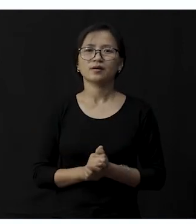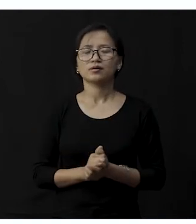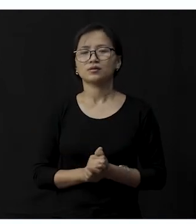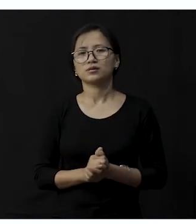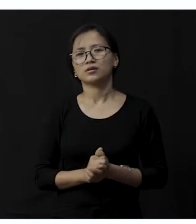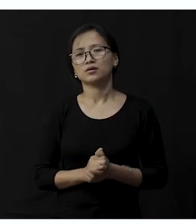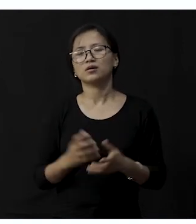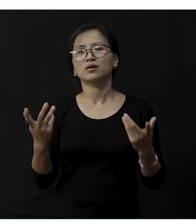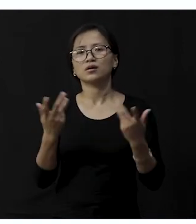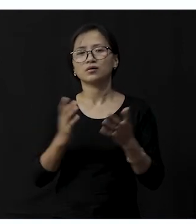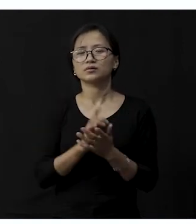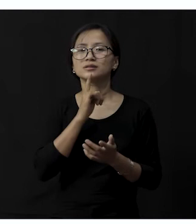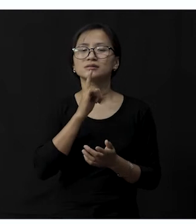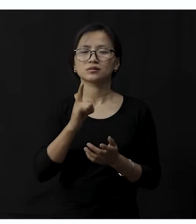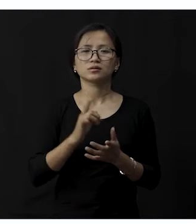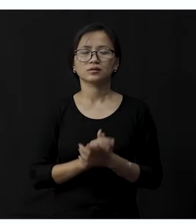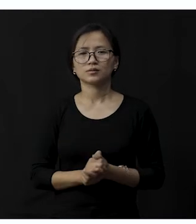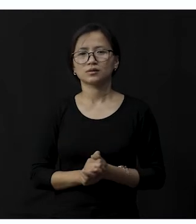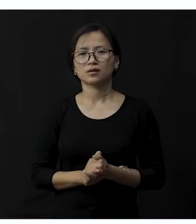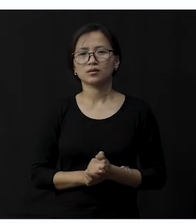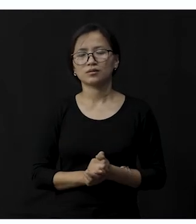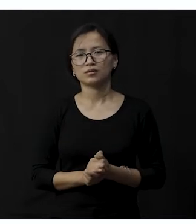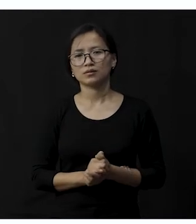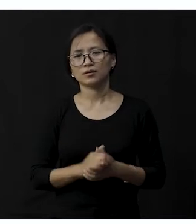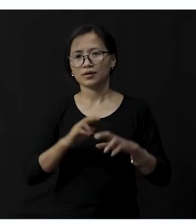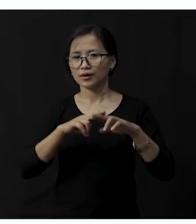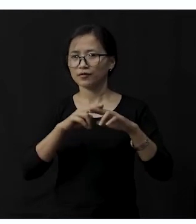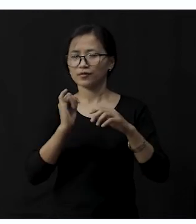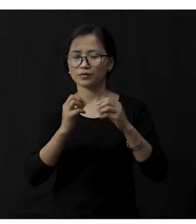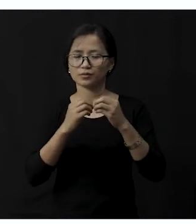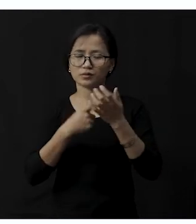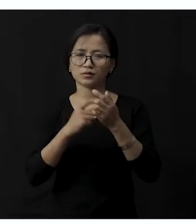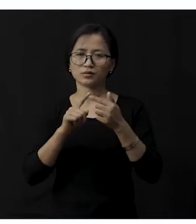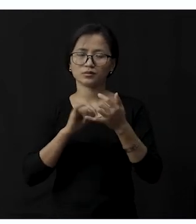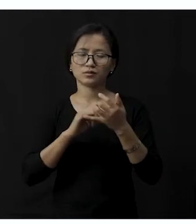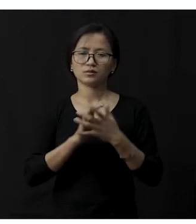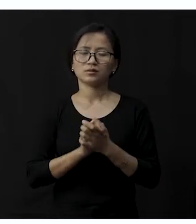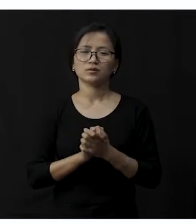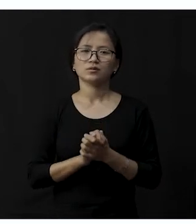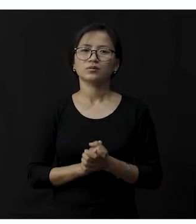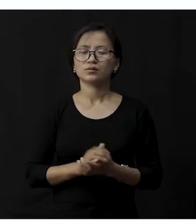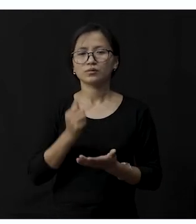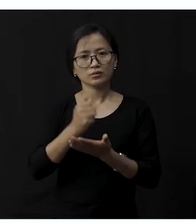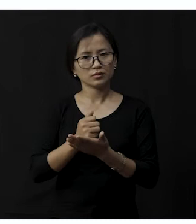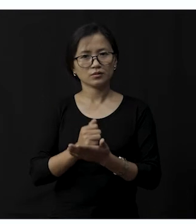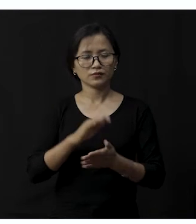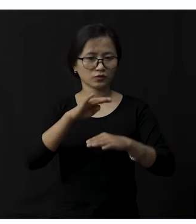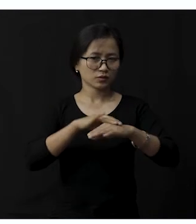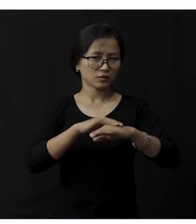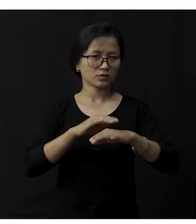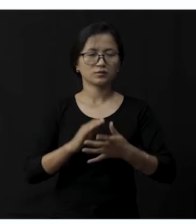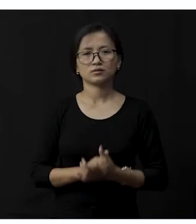is how you're telling me how a fabric would look or would be if you touch it. So that's